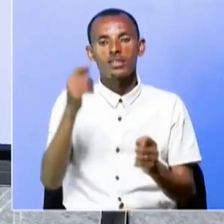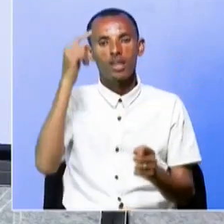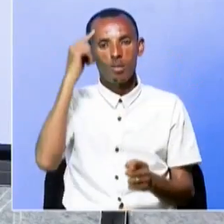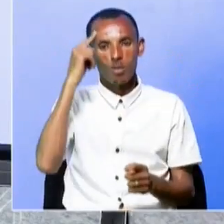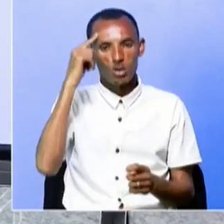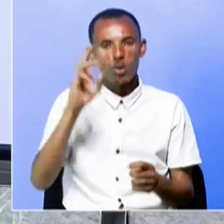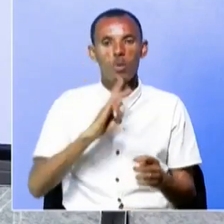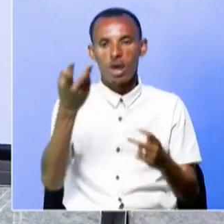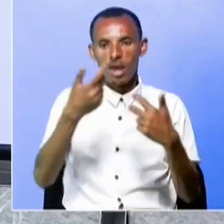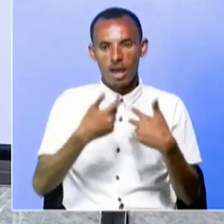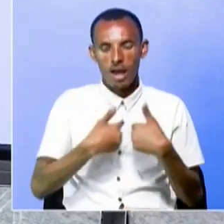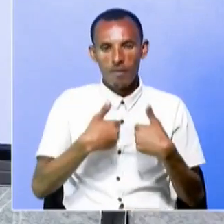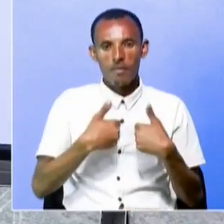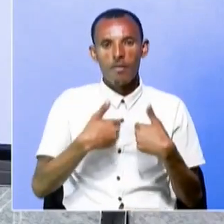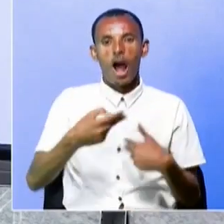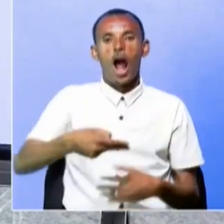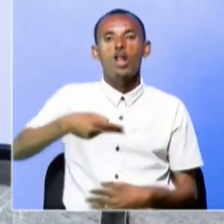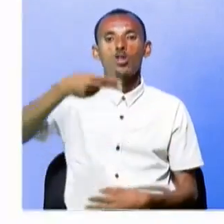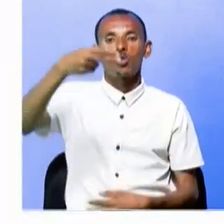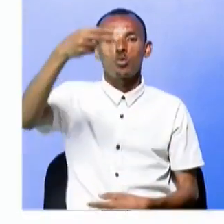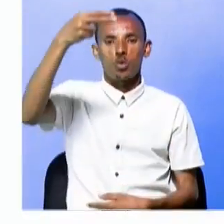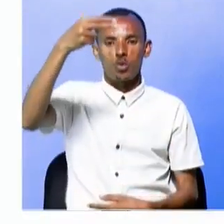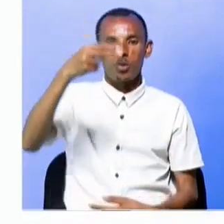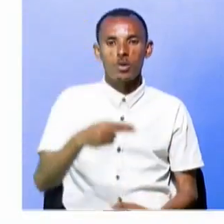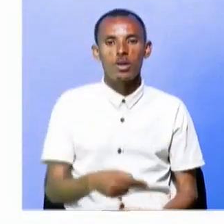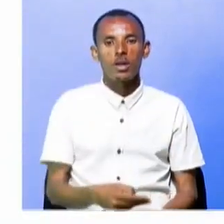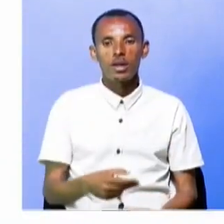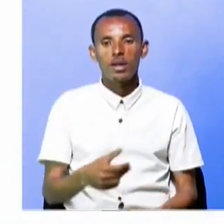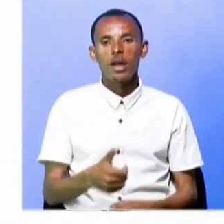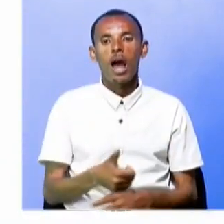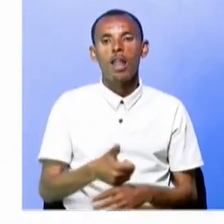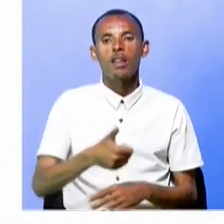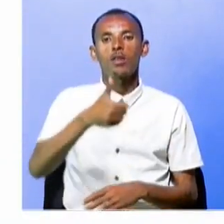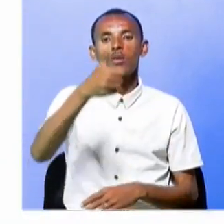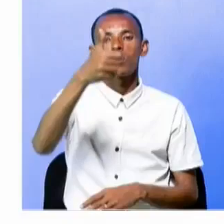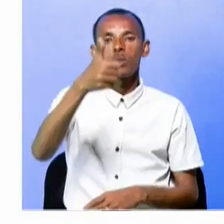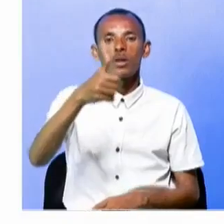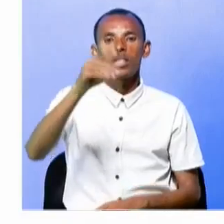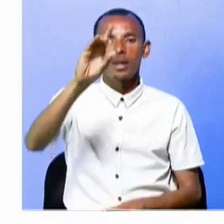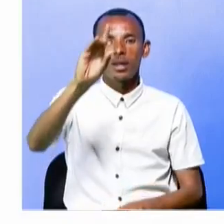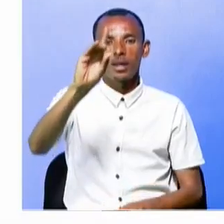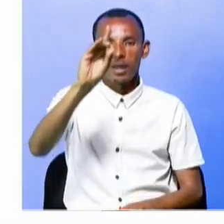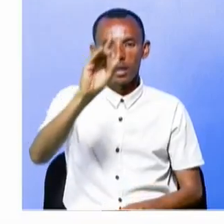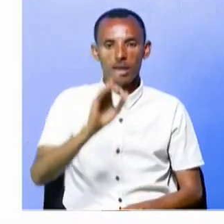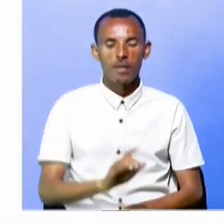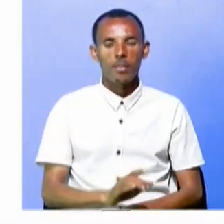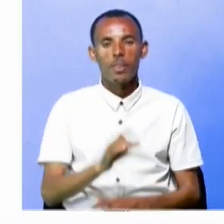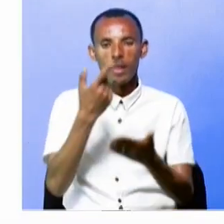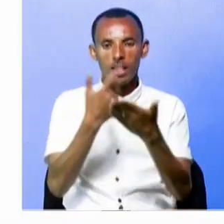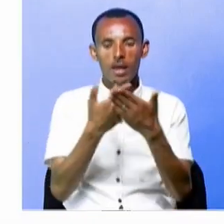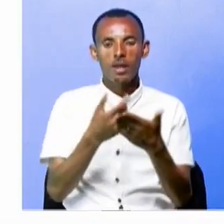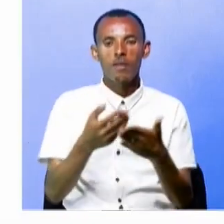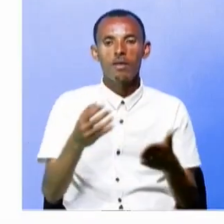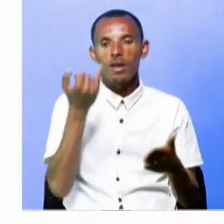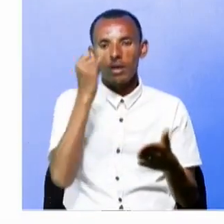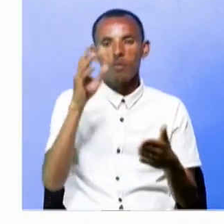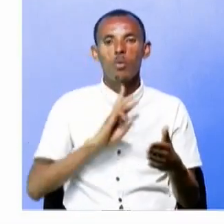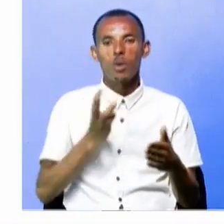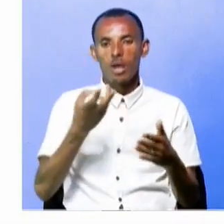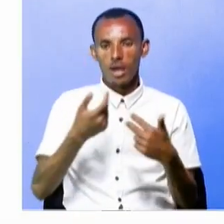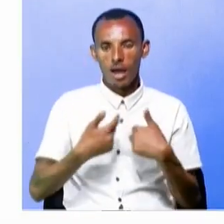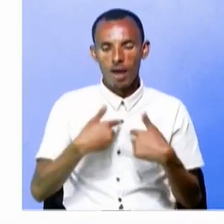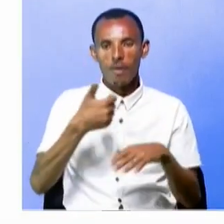have altitude drawn from A to some point, say D here, okay? If we have an